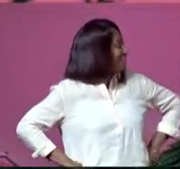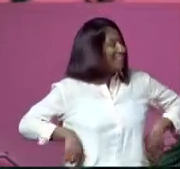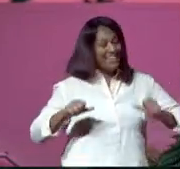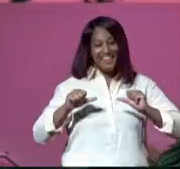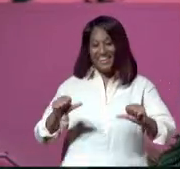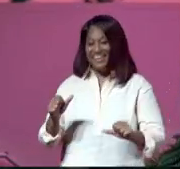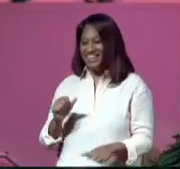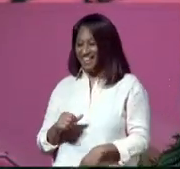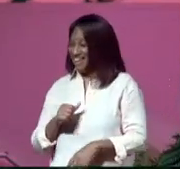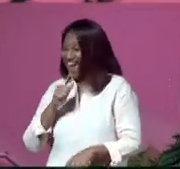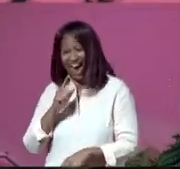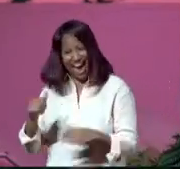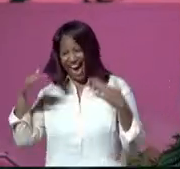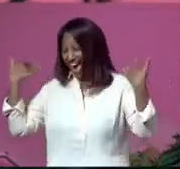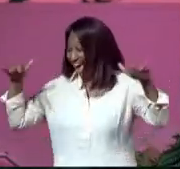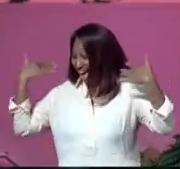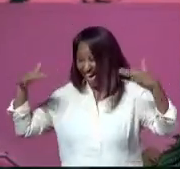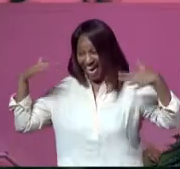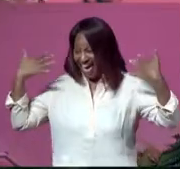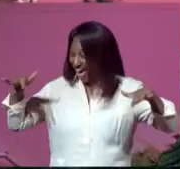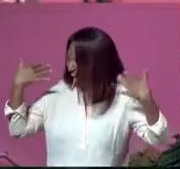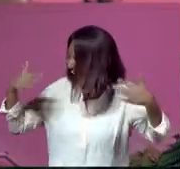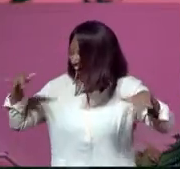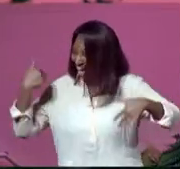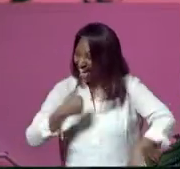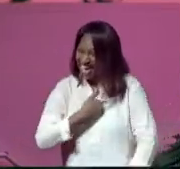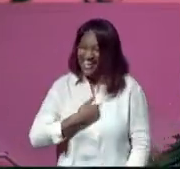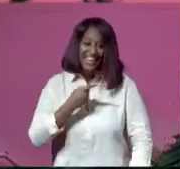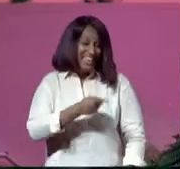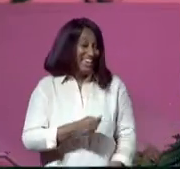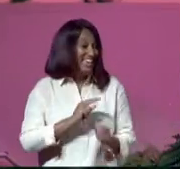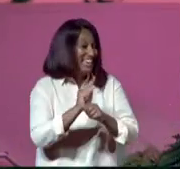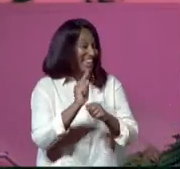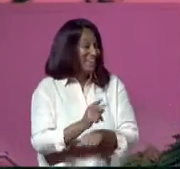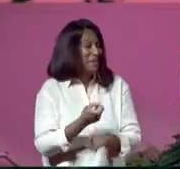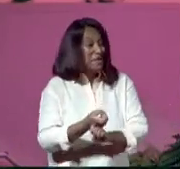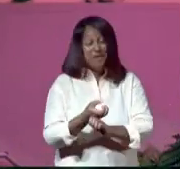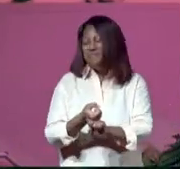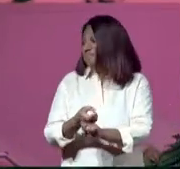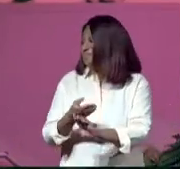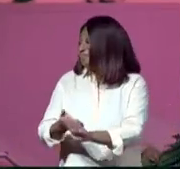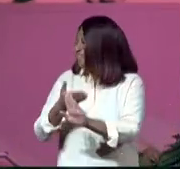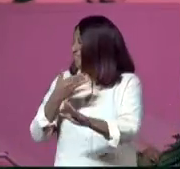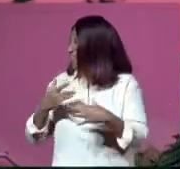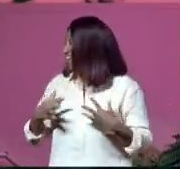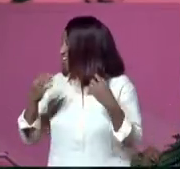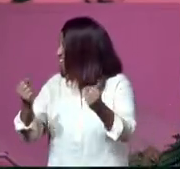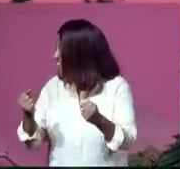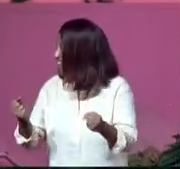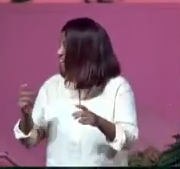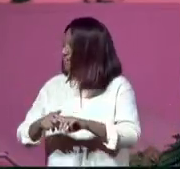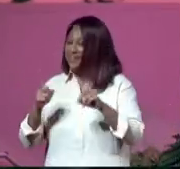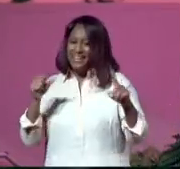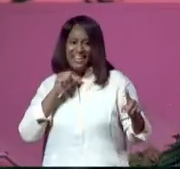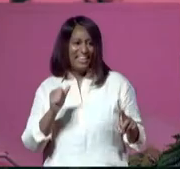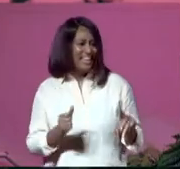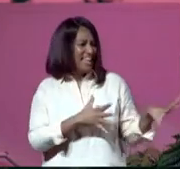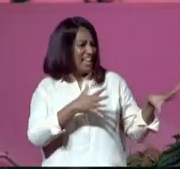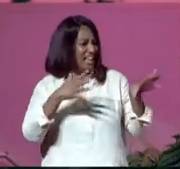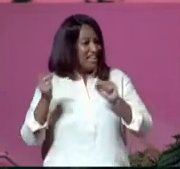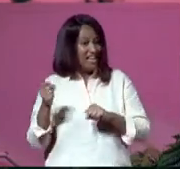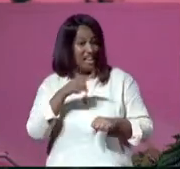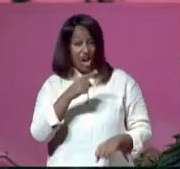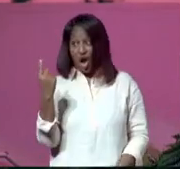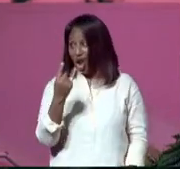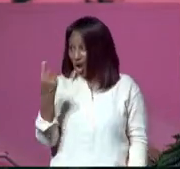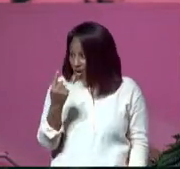not to run myself. Let me say it one more time. He uses her before he fixes her, but he refuses to leave her like he found her. Y'all